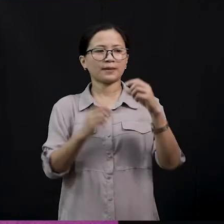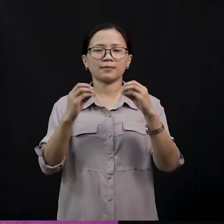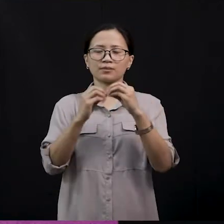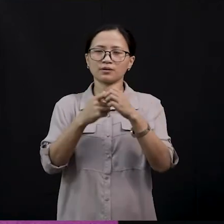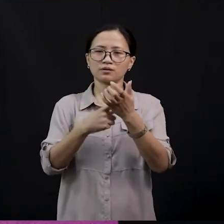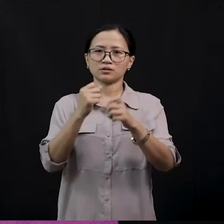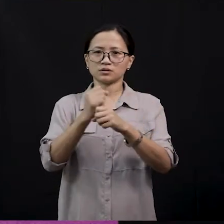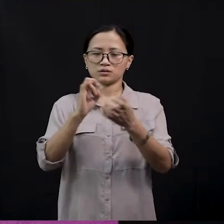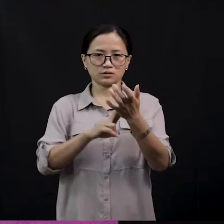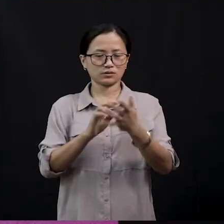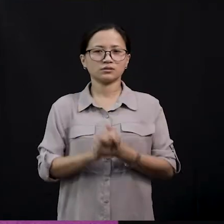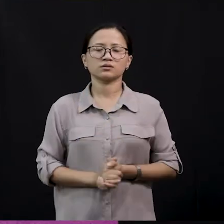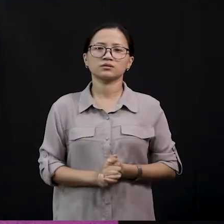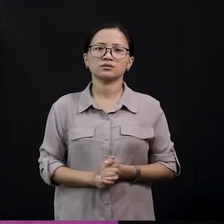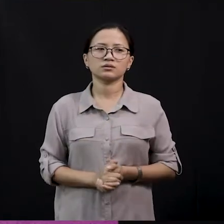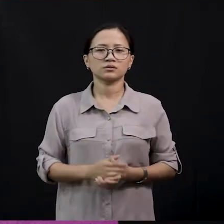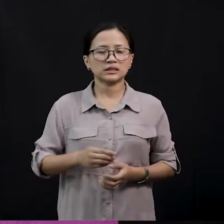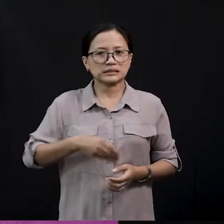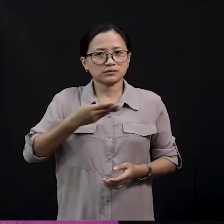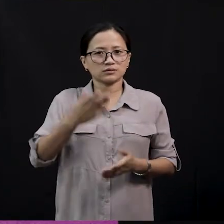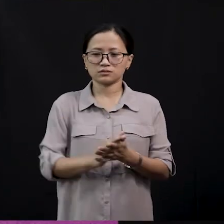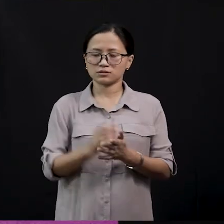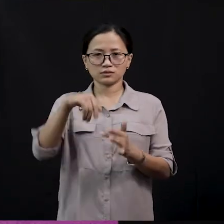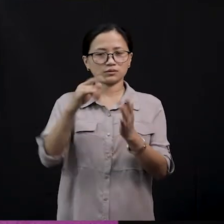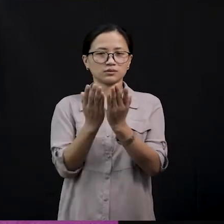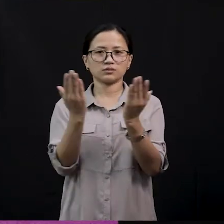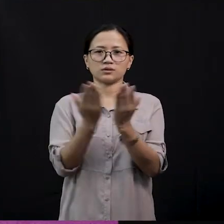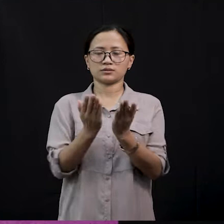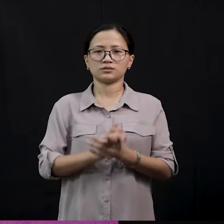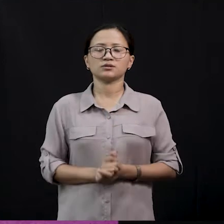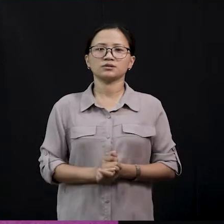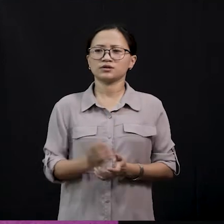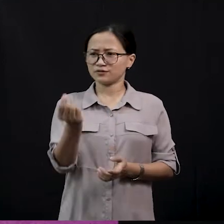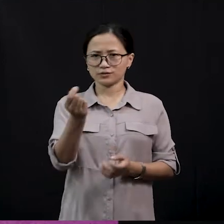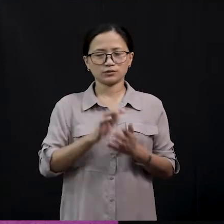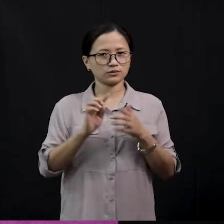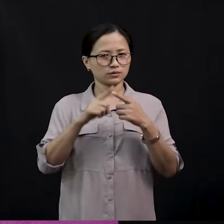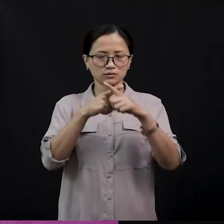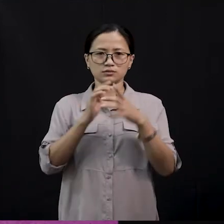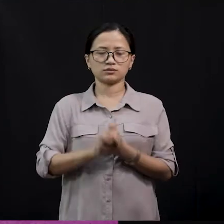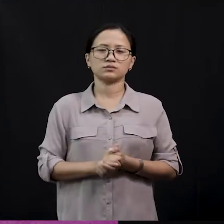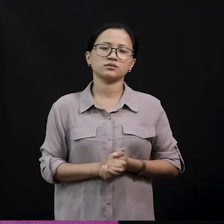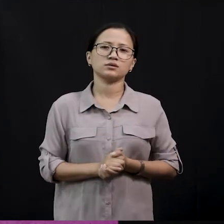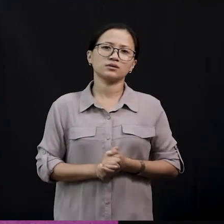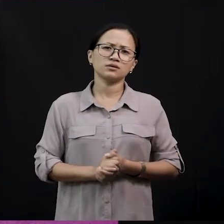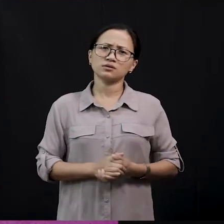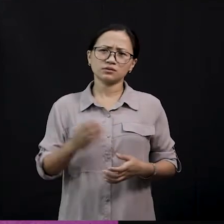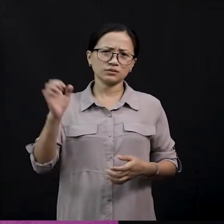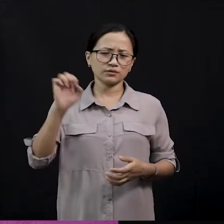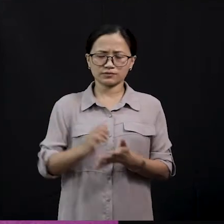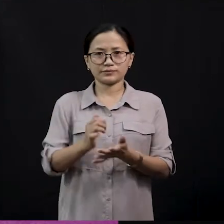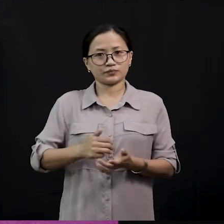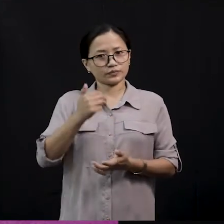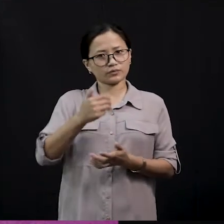But before we delve into the lesson, let's do a few exercises here. Do you ever